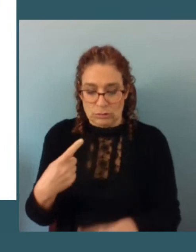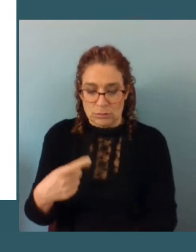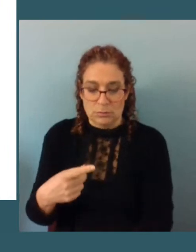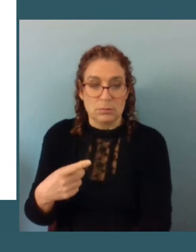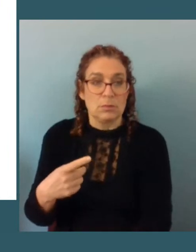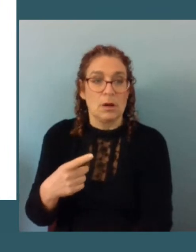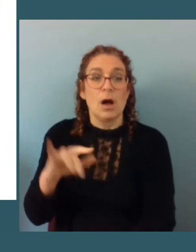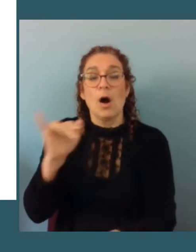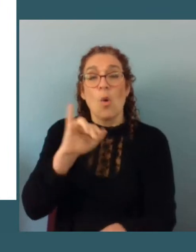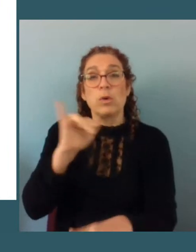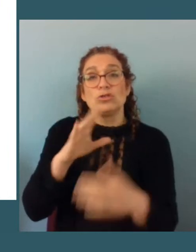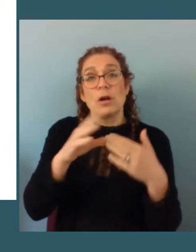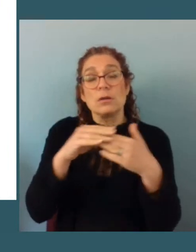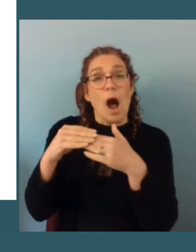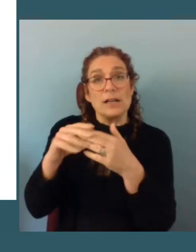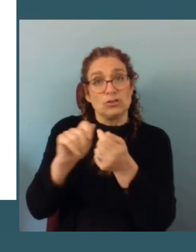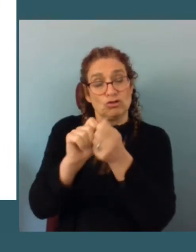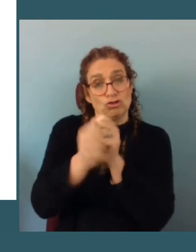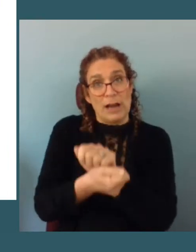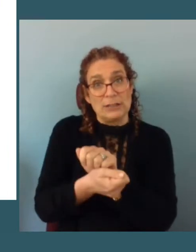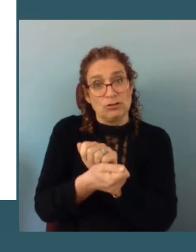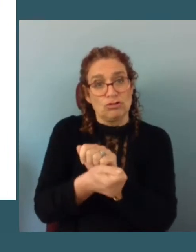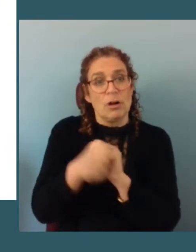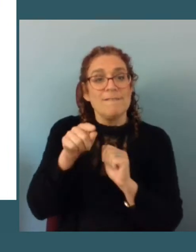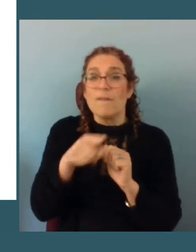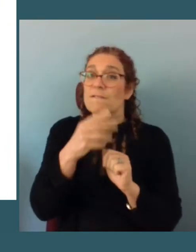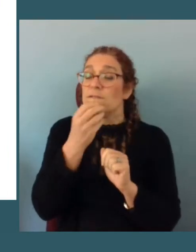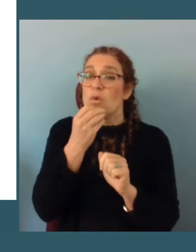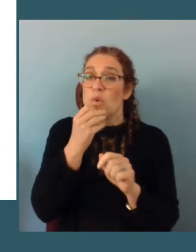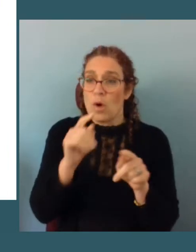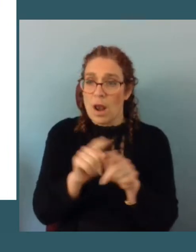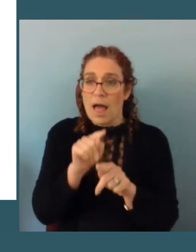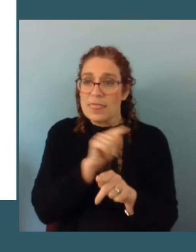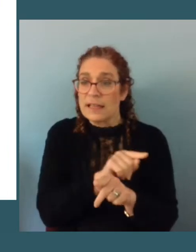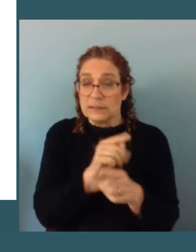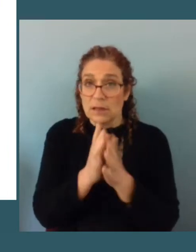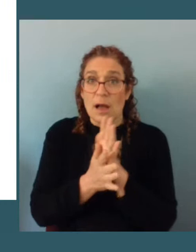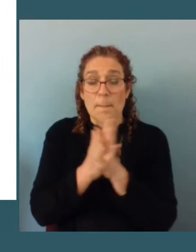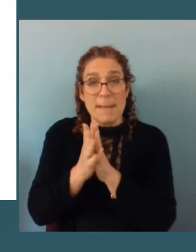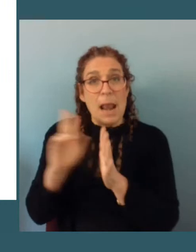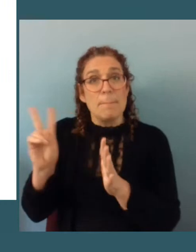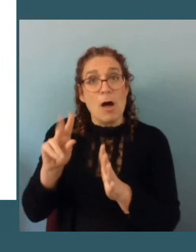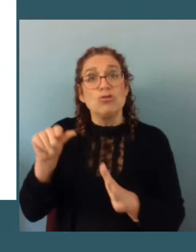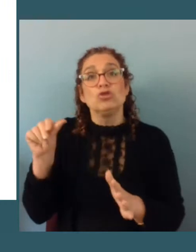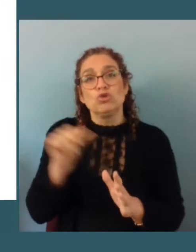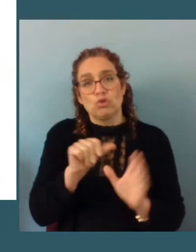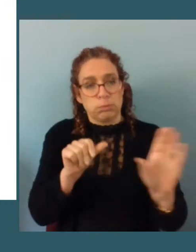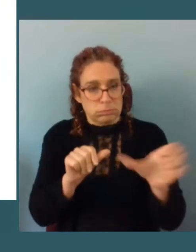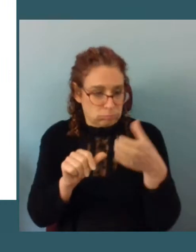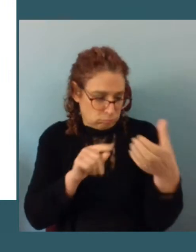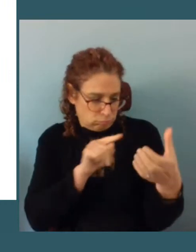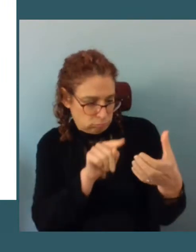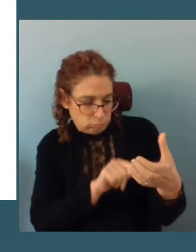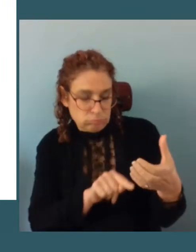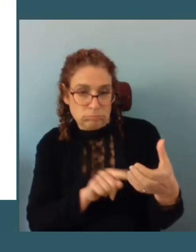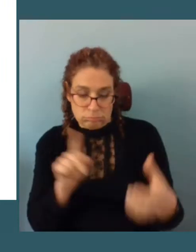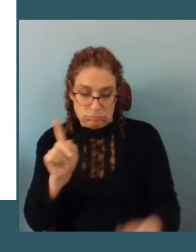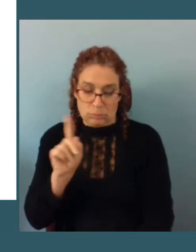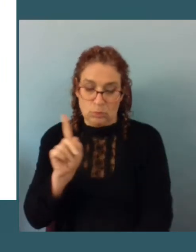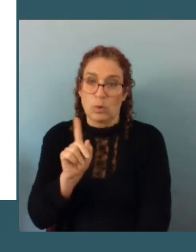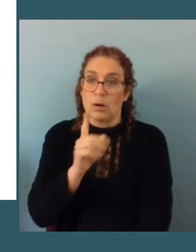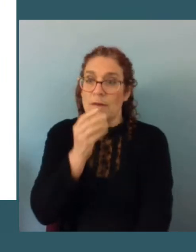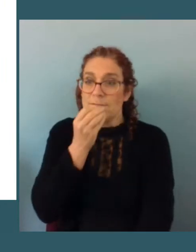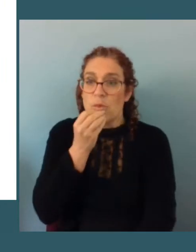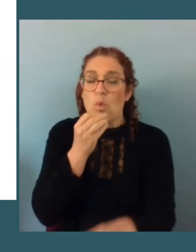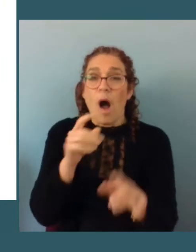in 2014 for pre-packed foods like this. So the parents should be referring to the ingredients list. So those foods such as milk would